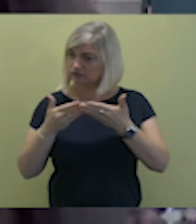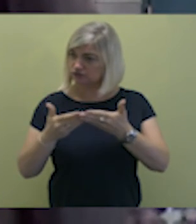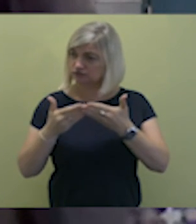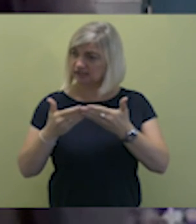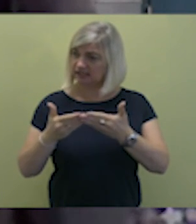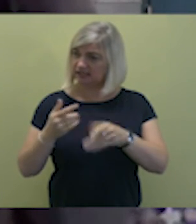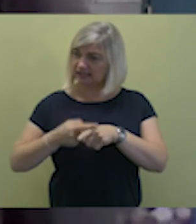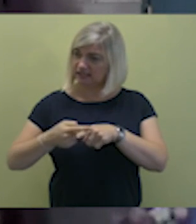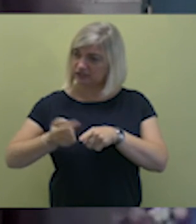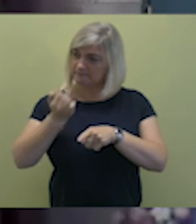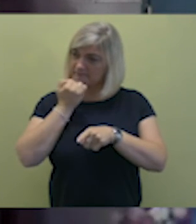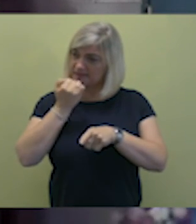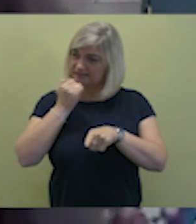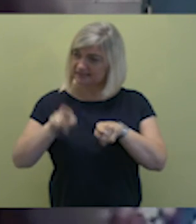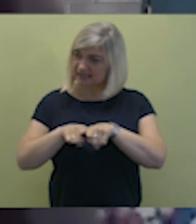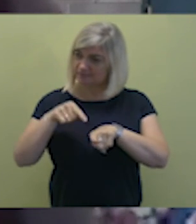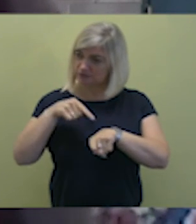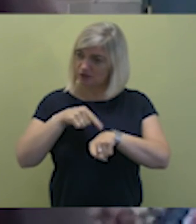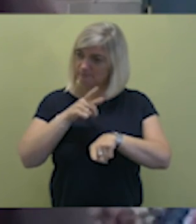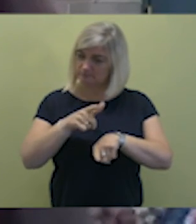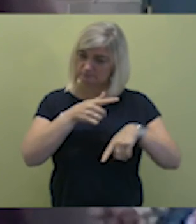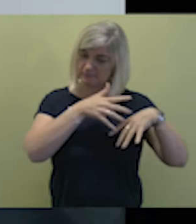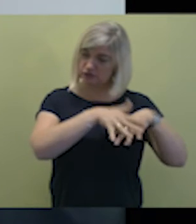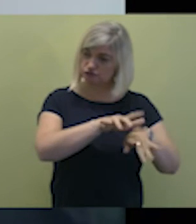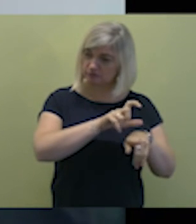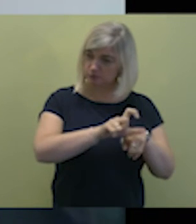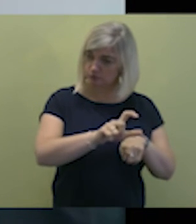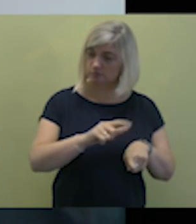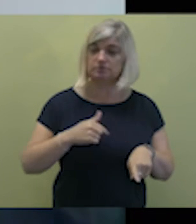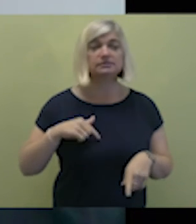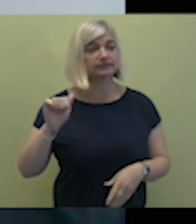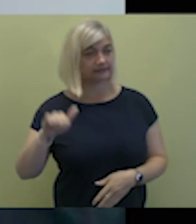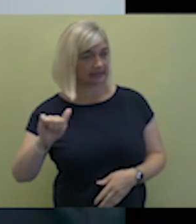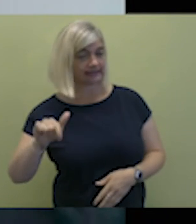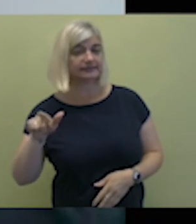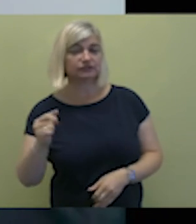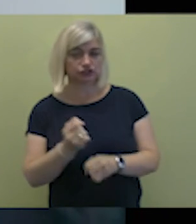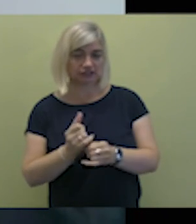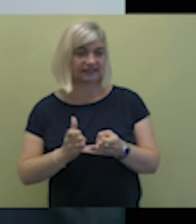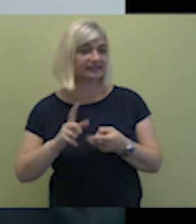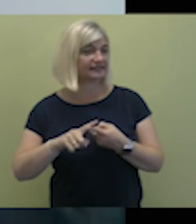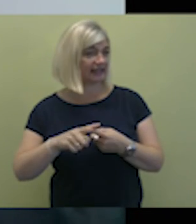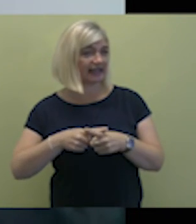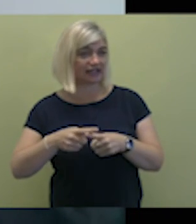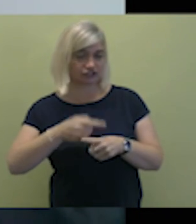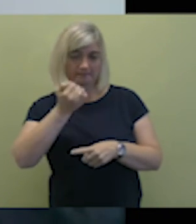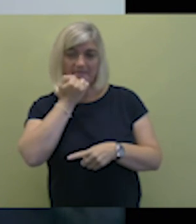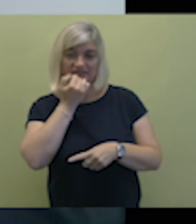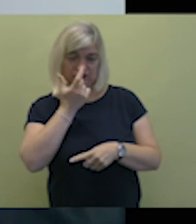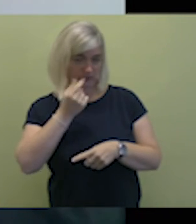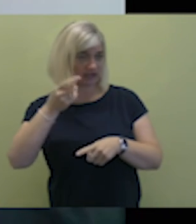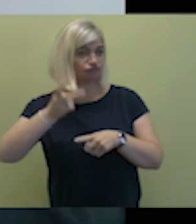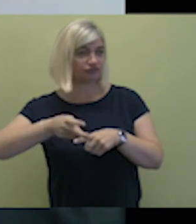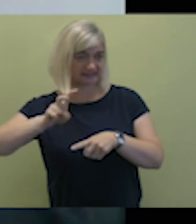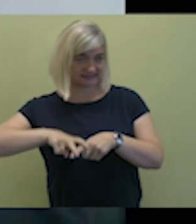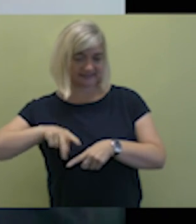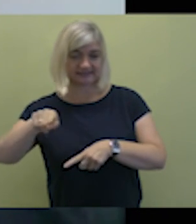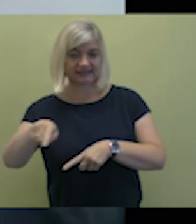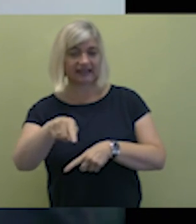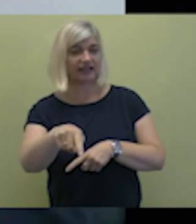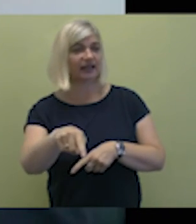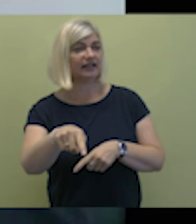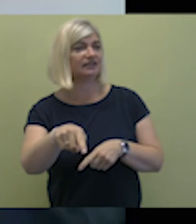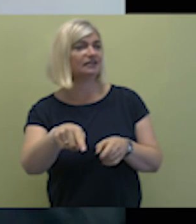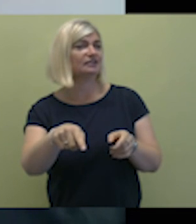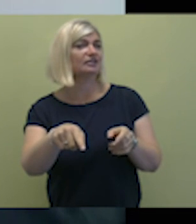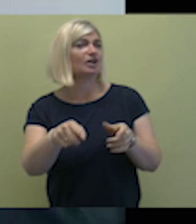English and maths alongside a course? Yeah, so GCSEs can be resat, I think, in the autumn, so students can put in for